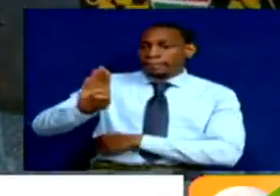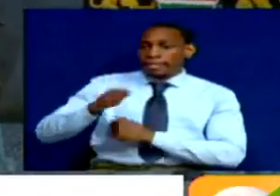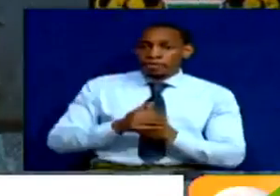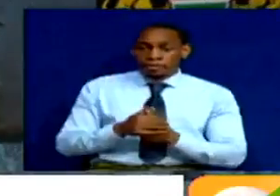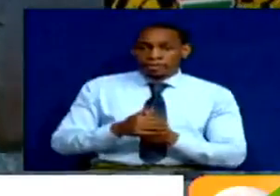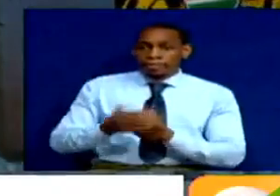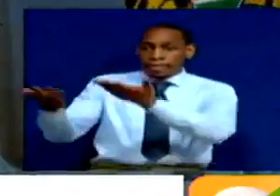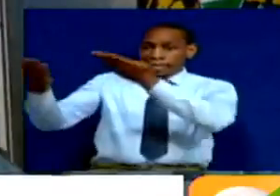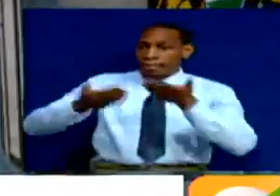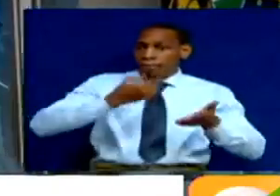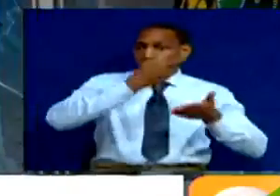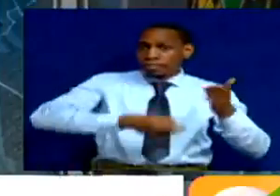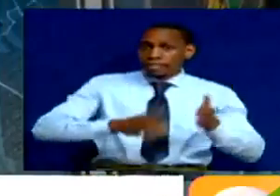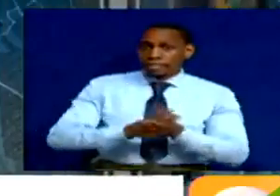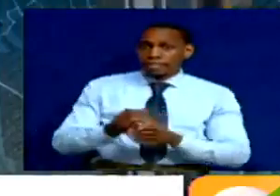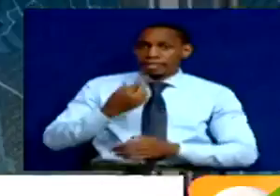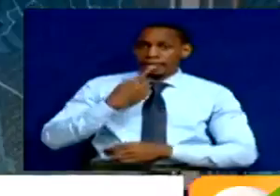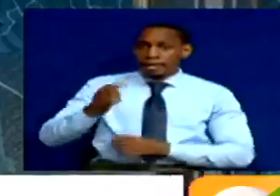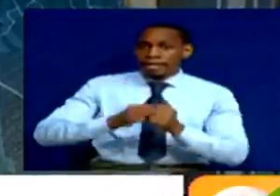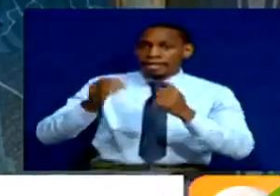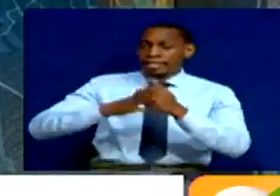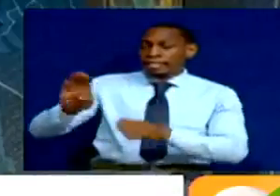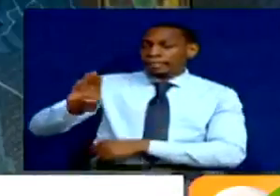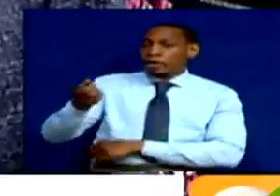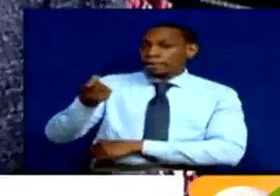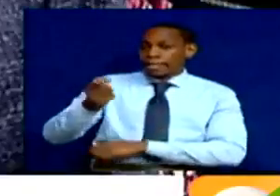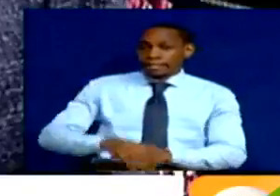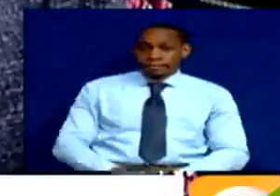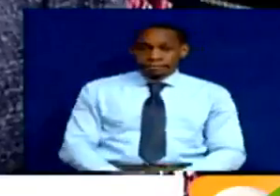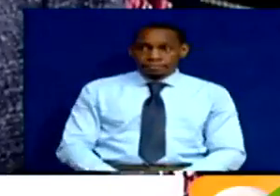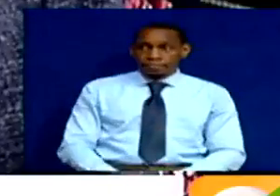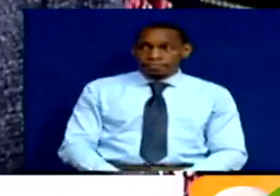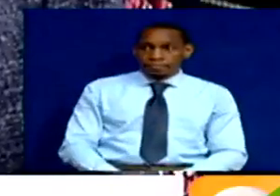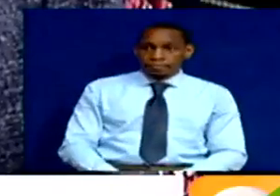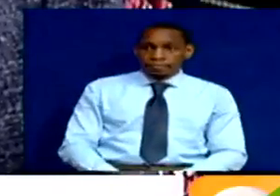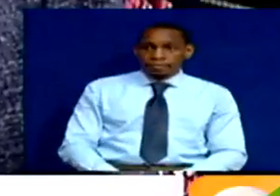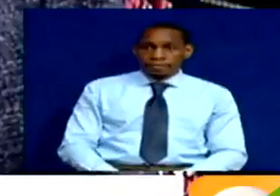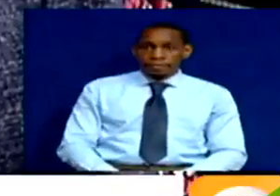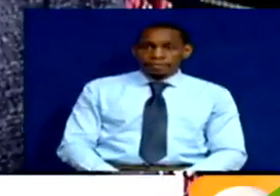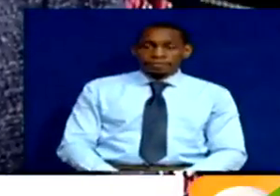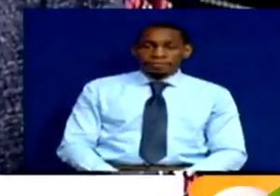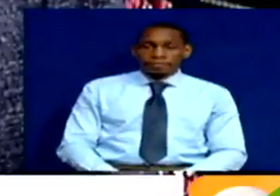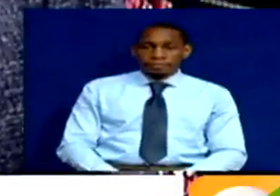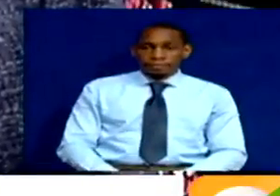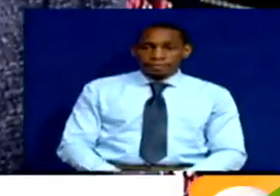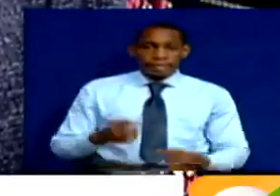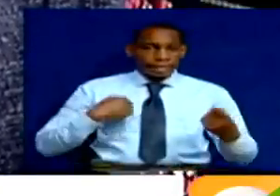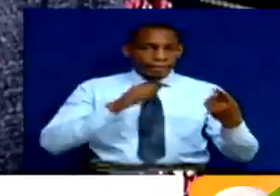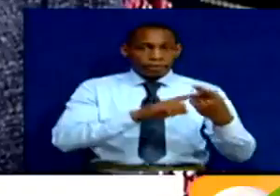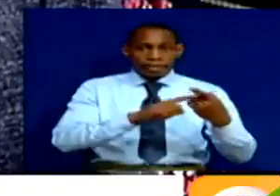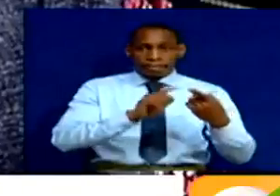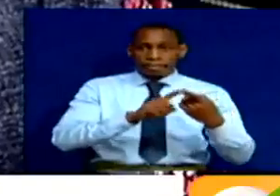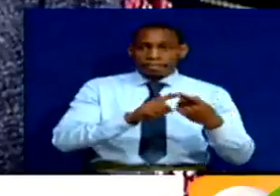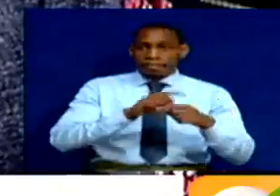shillings, and import tax to be at 119 billion shillings. I say it's overly ambitious because first, if you look at the